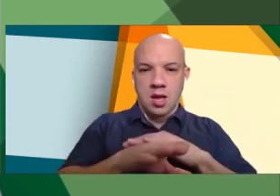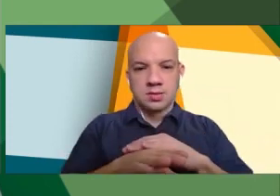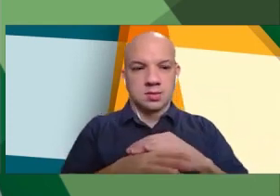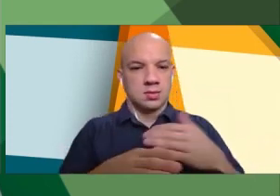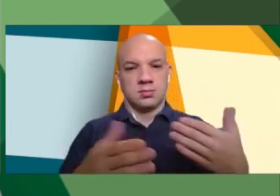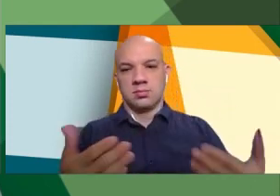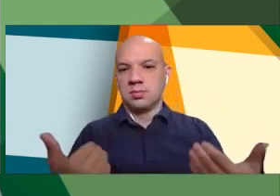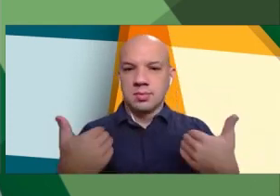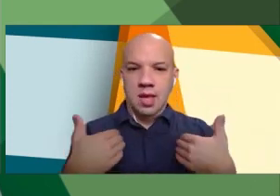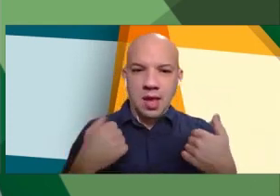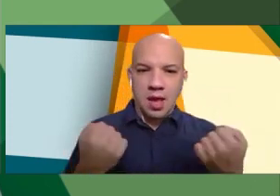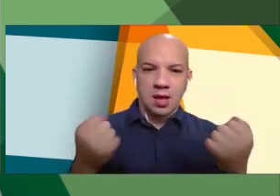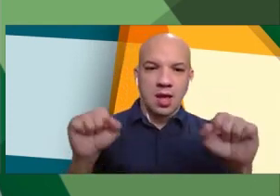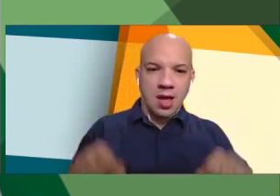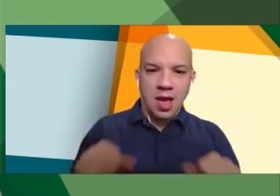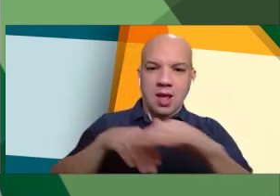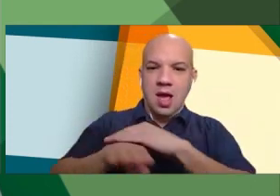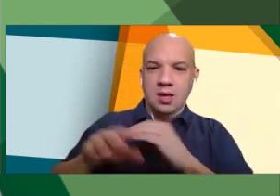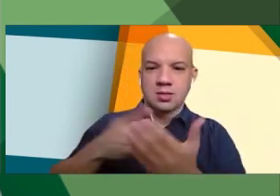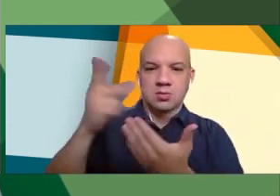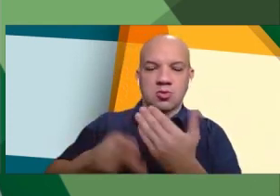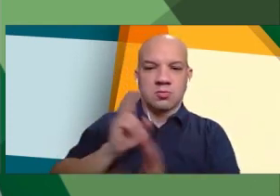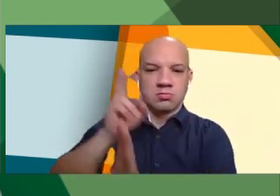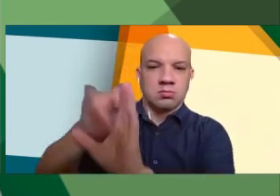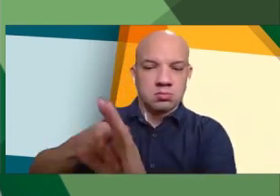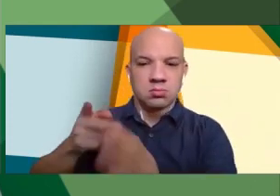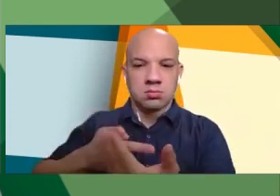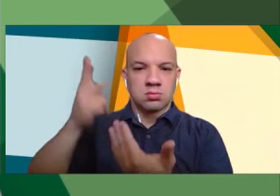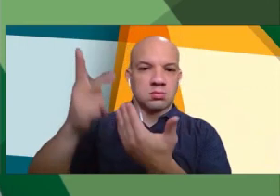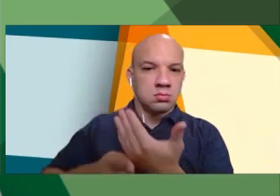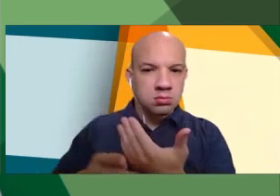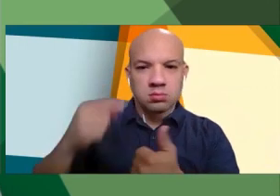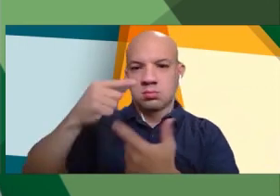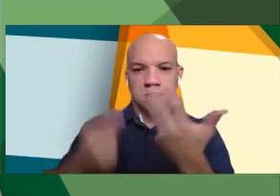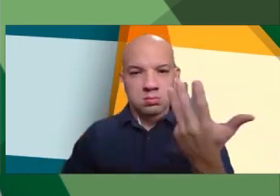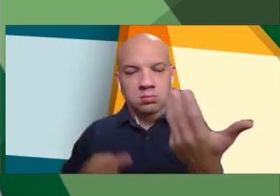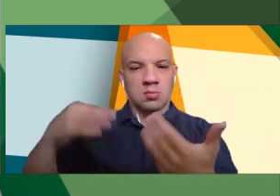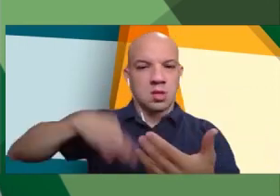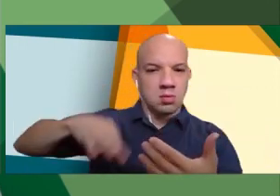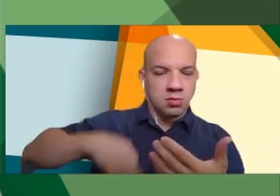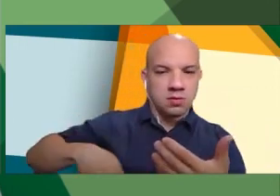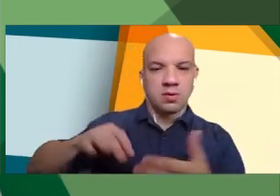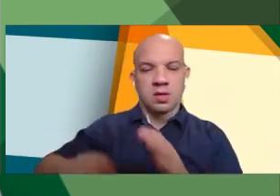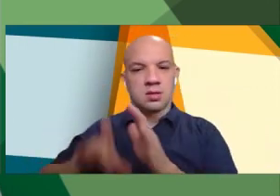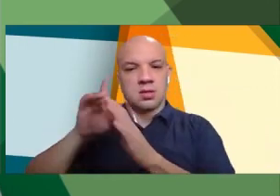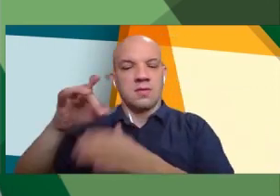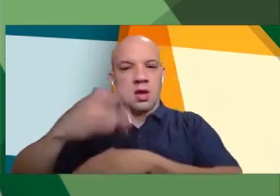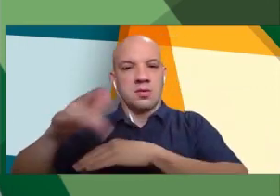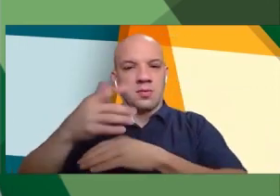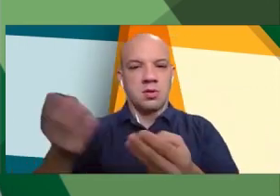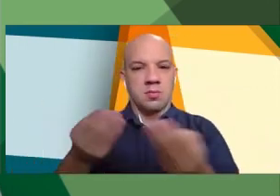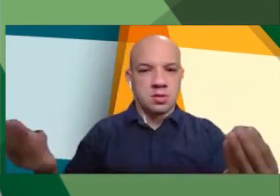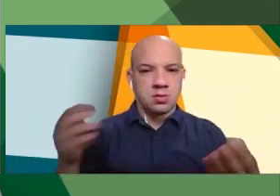and participate in services, activities, and other benefits. Identify available materials and vital documents available